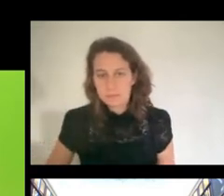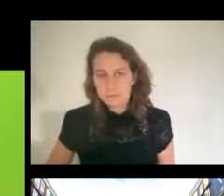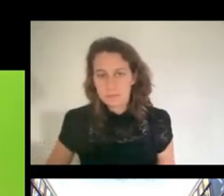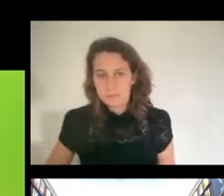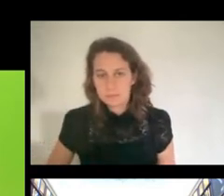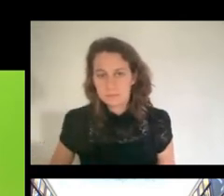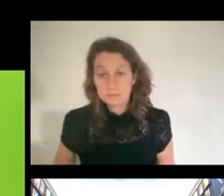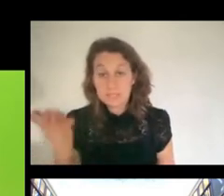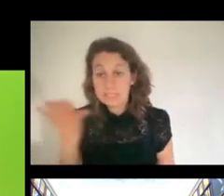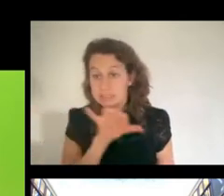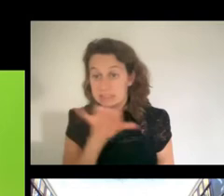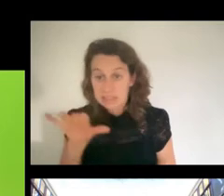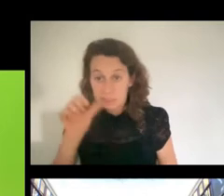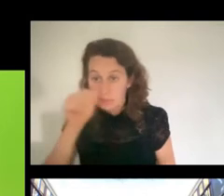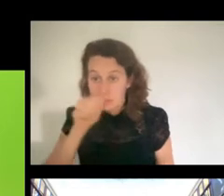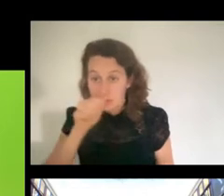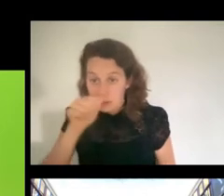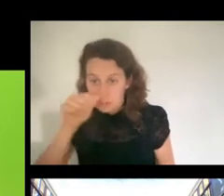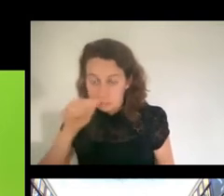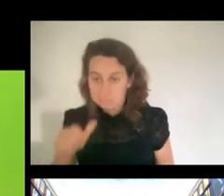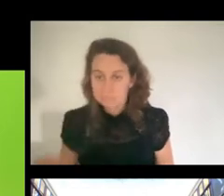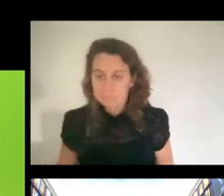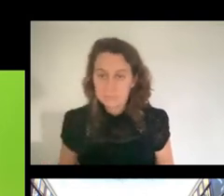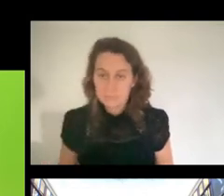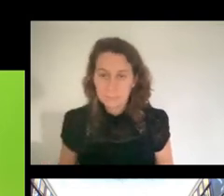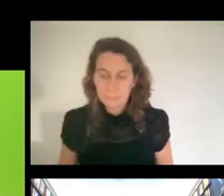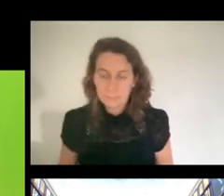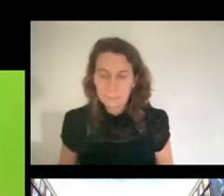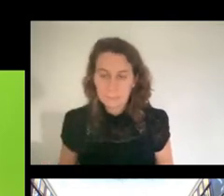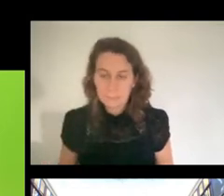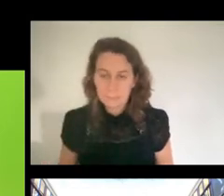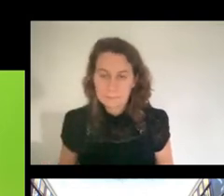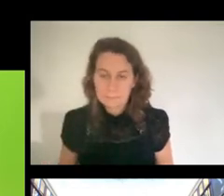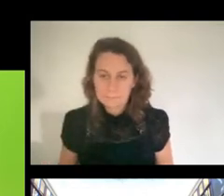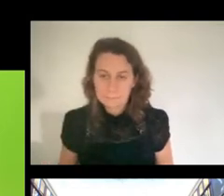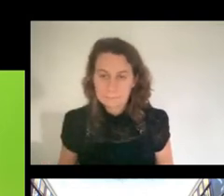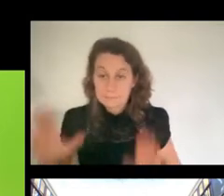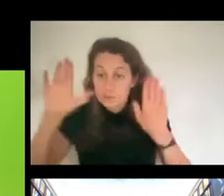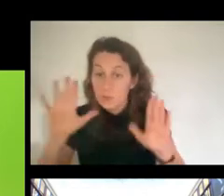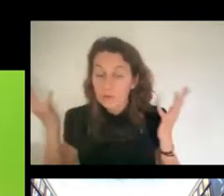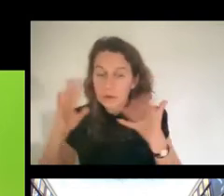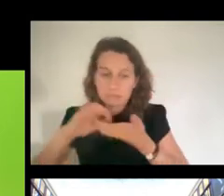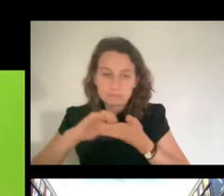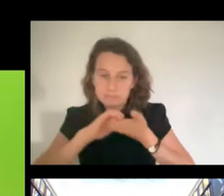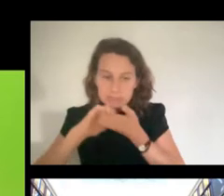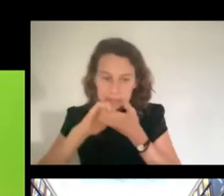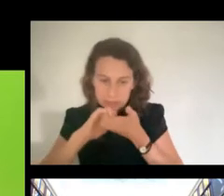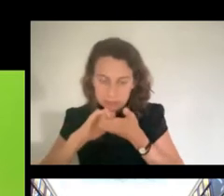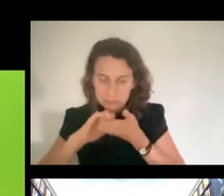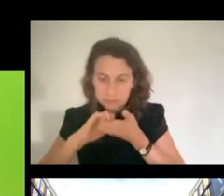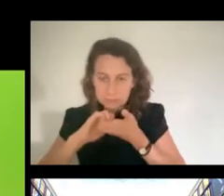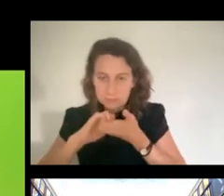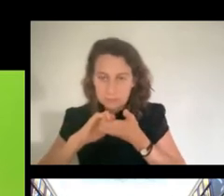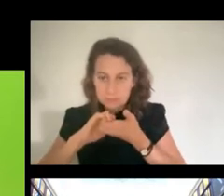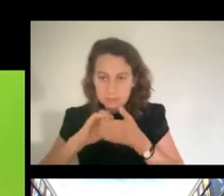animations, it was very much a, you know, I find that the wonderful thing about collaborating with Lei is that, well, we